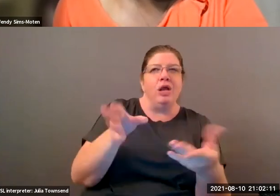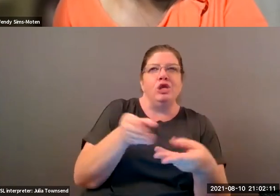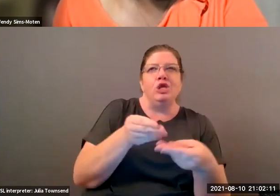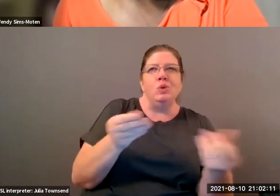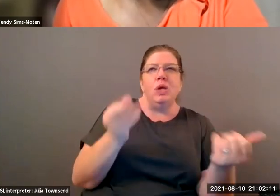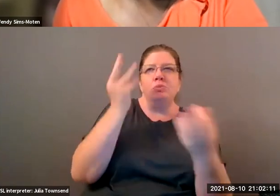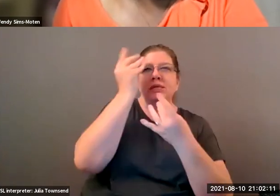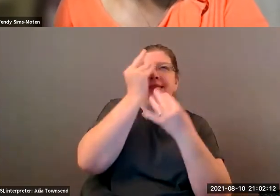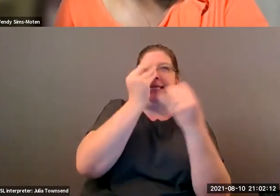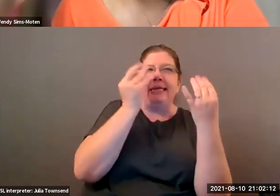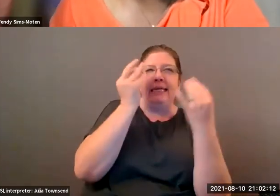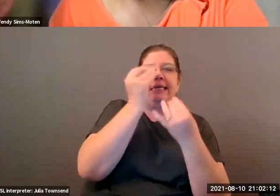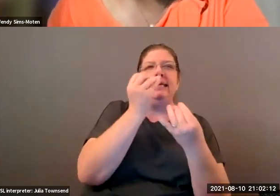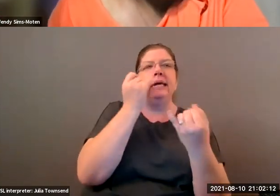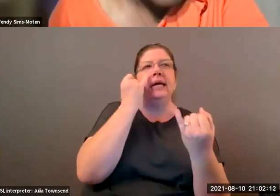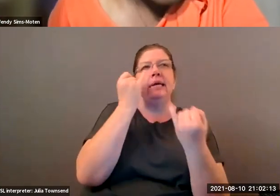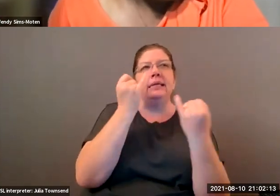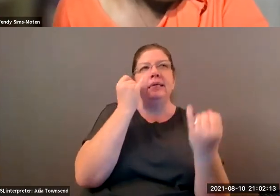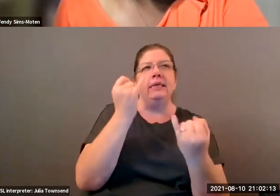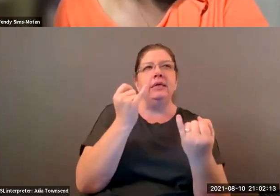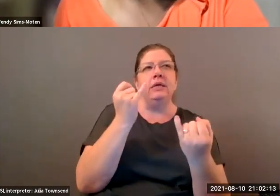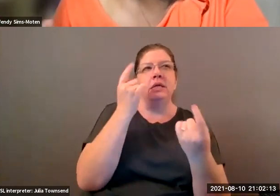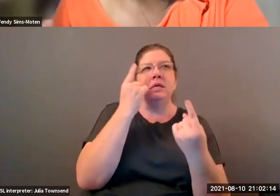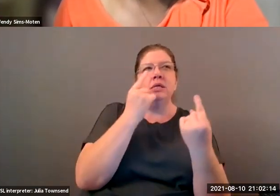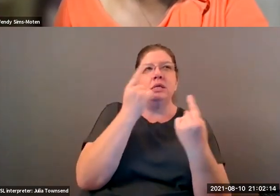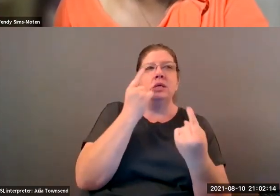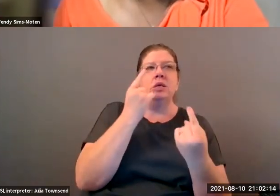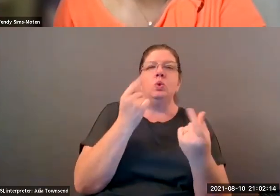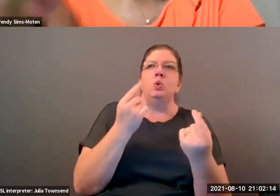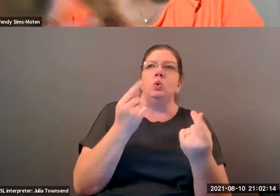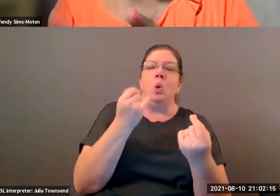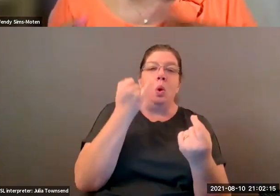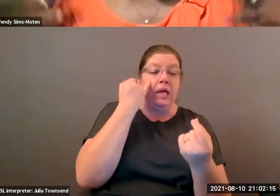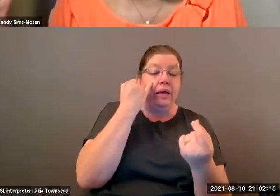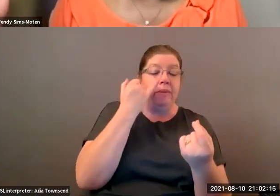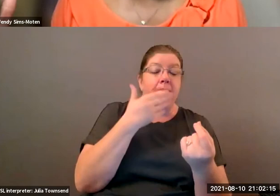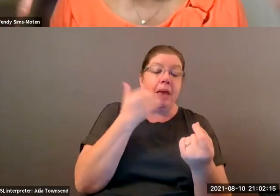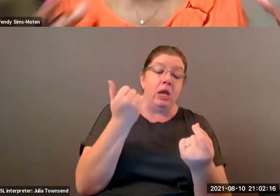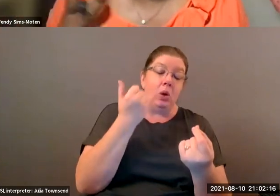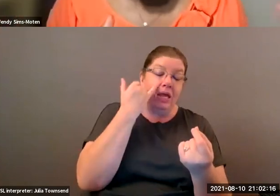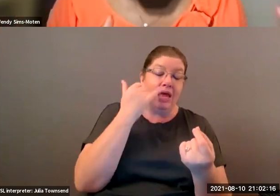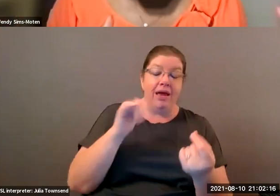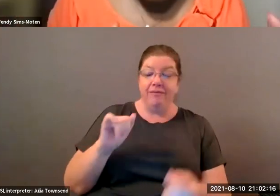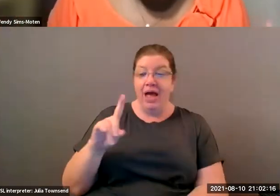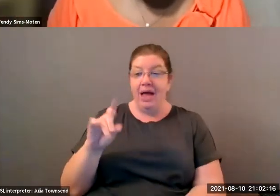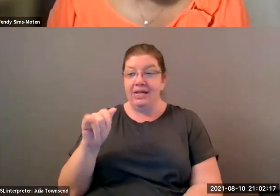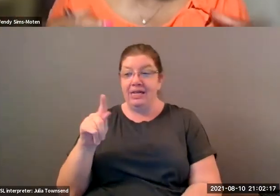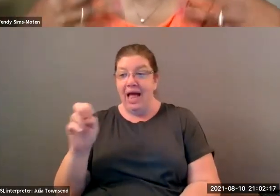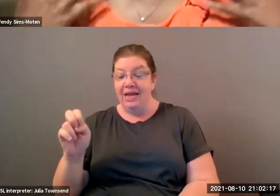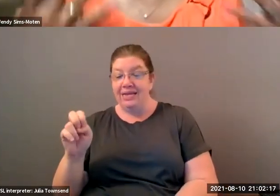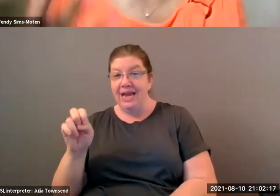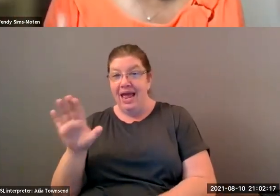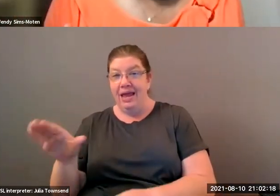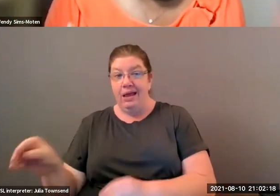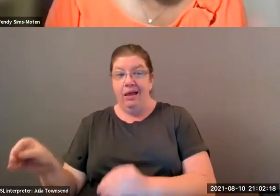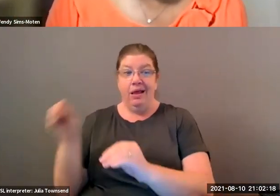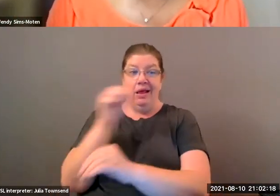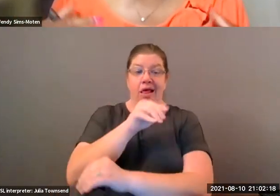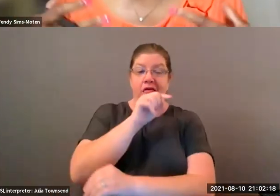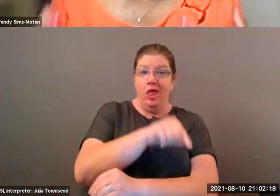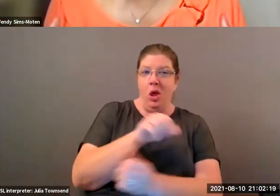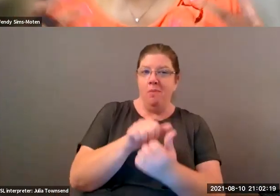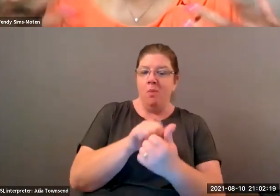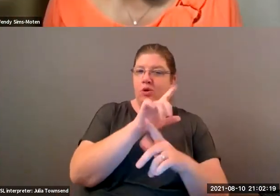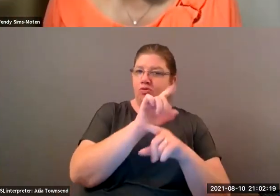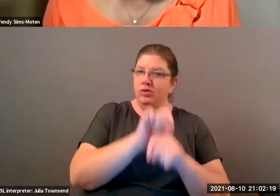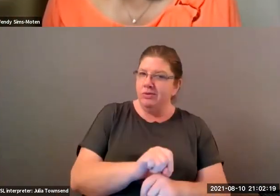through in terms of thinking of that. Would it have been better to have the Adelante site there because it's more traditional there, as